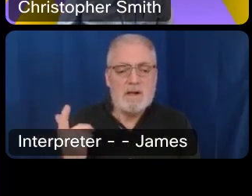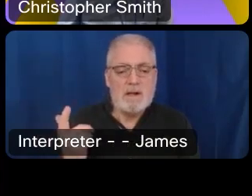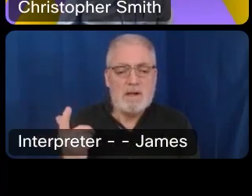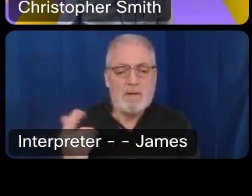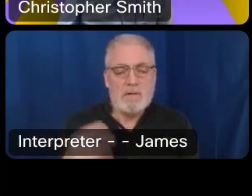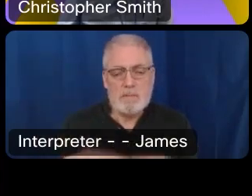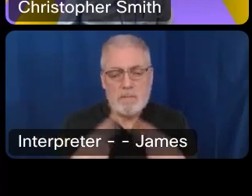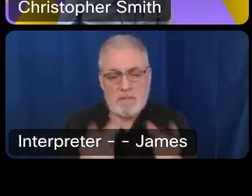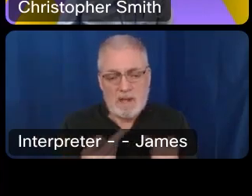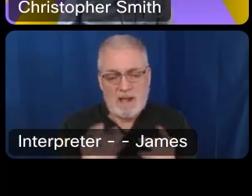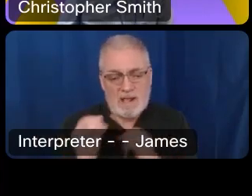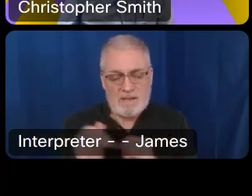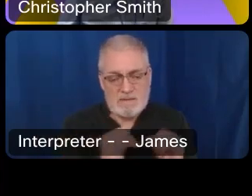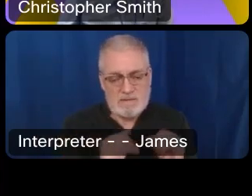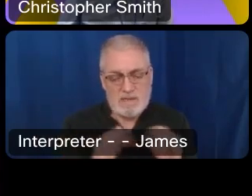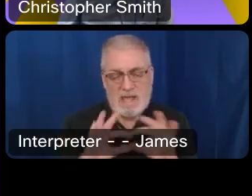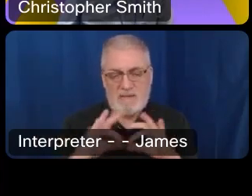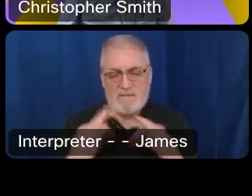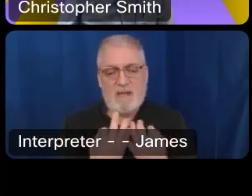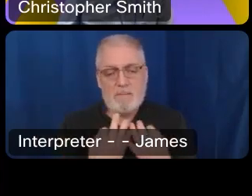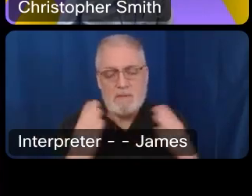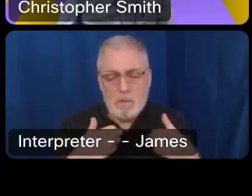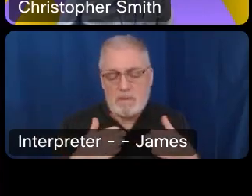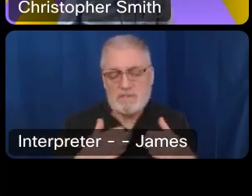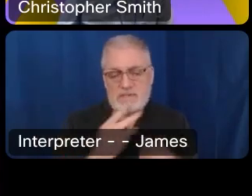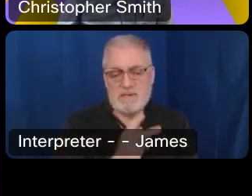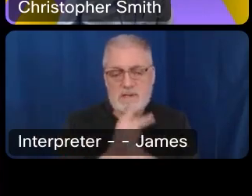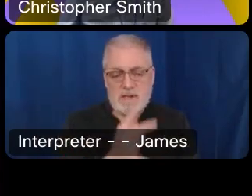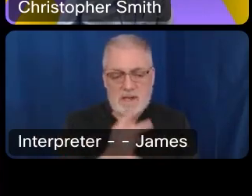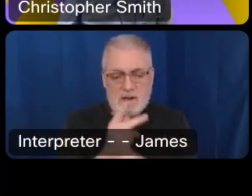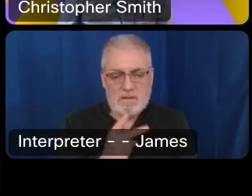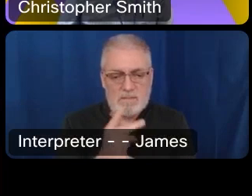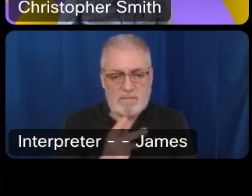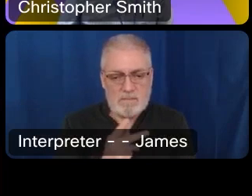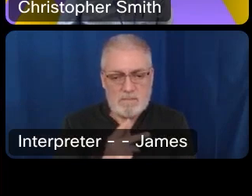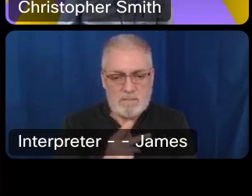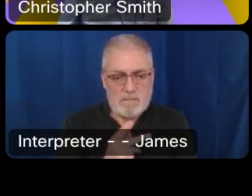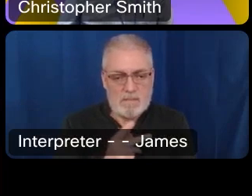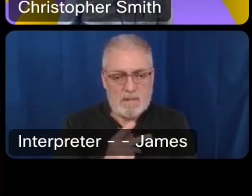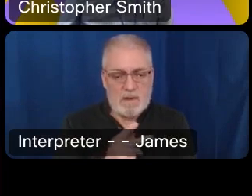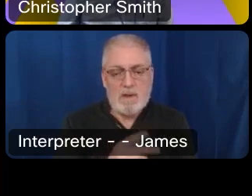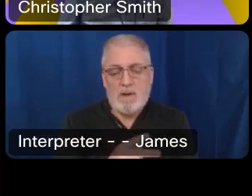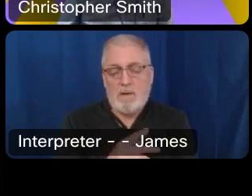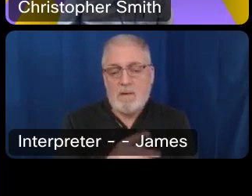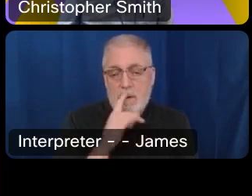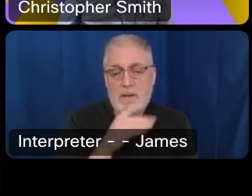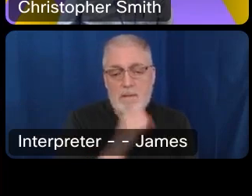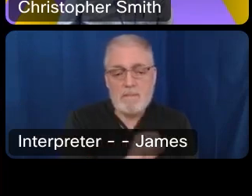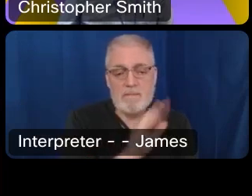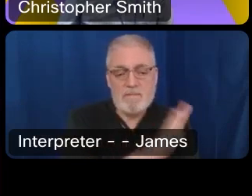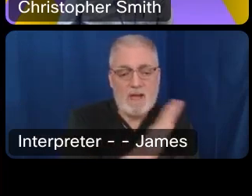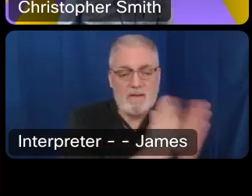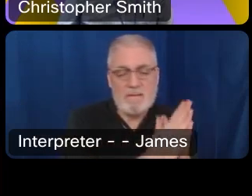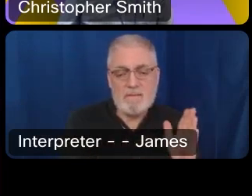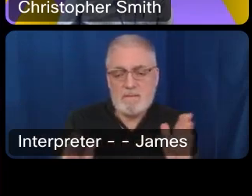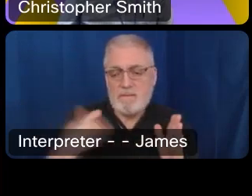provide individualized and family-driven care to individuals between 5 to 21. So they support